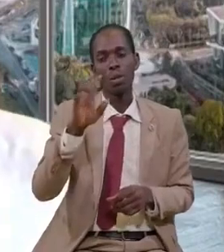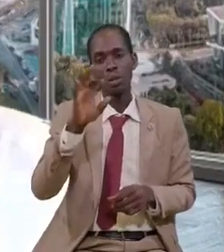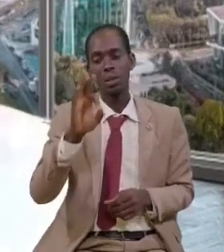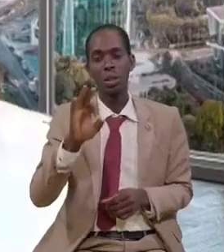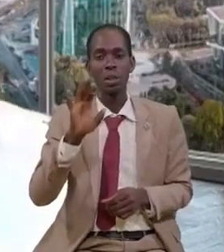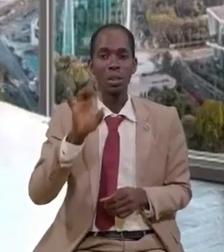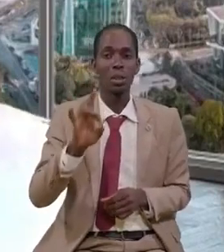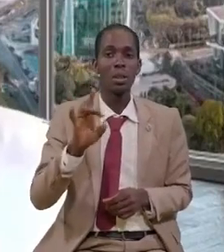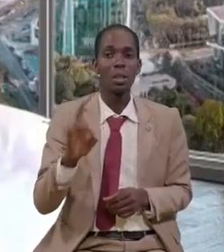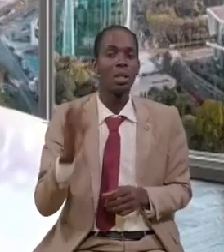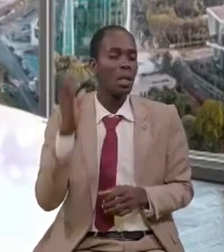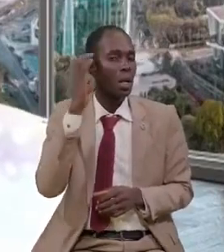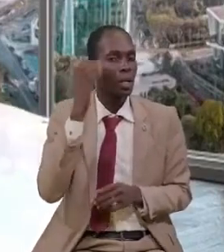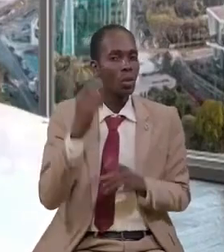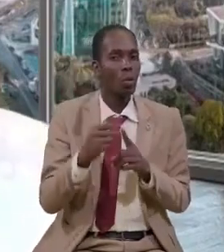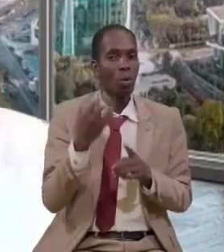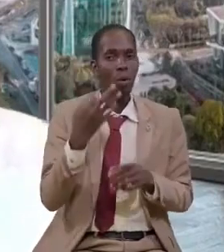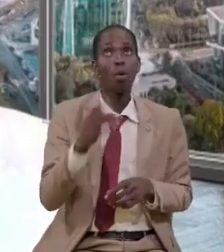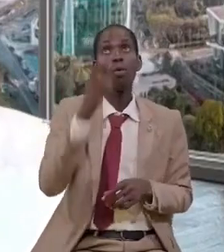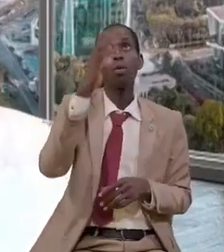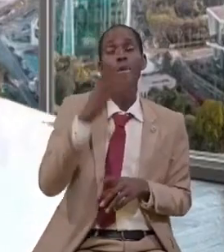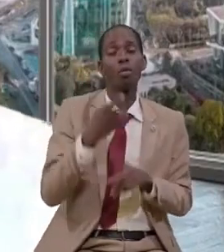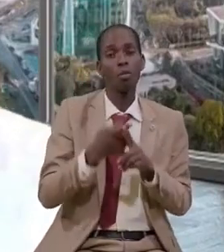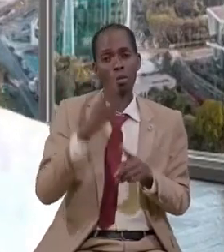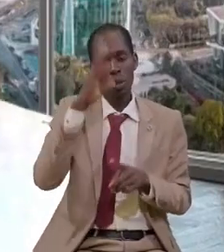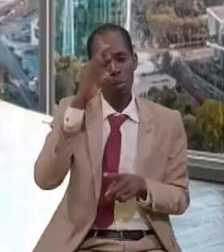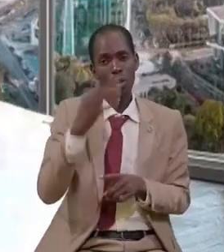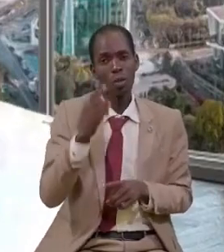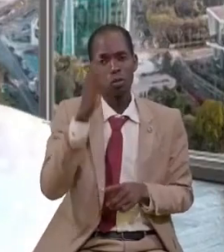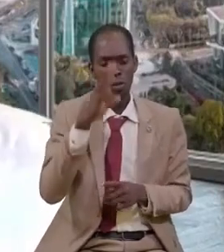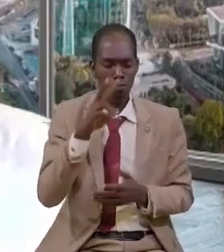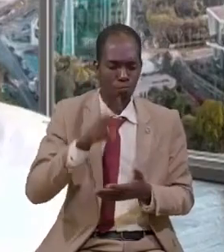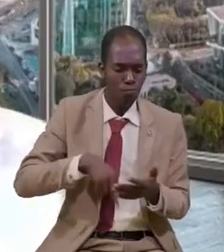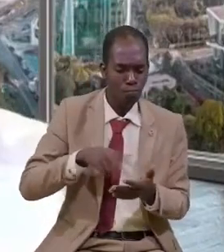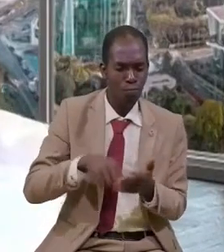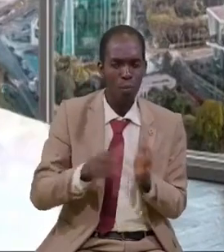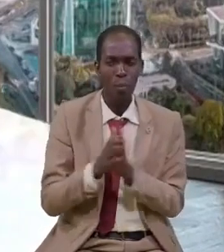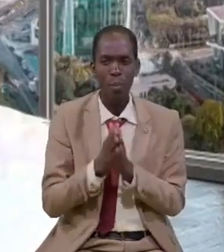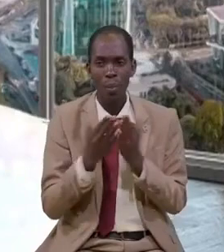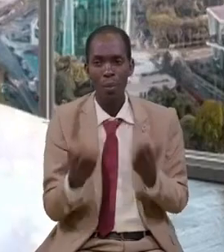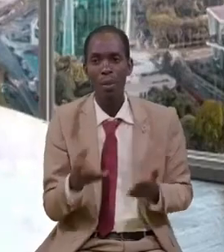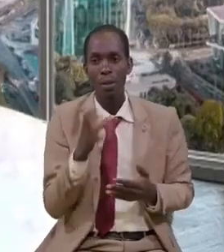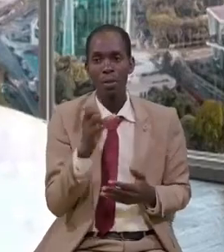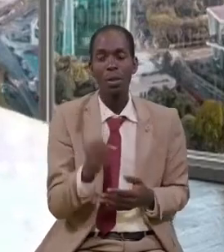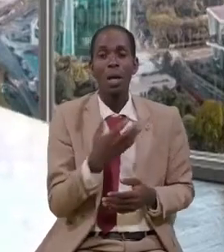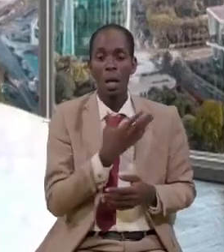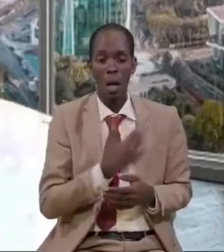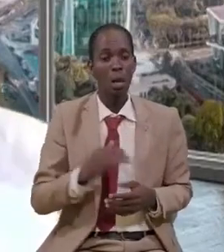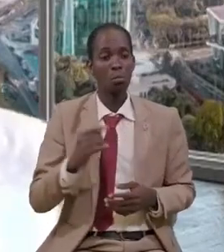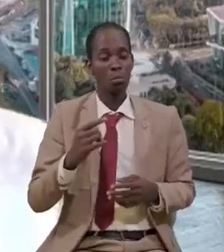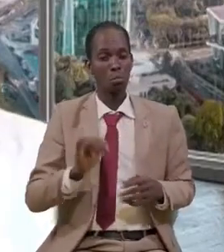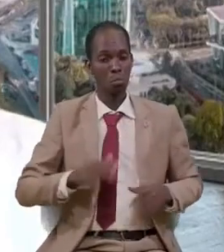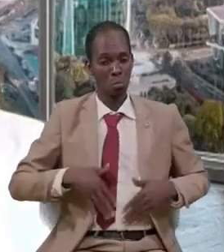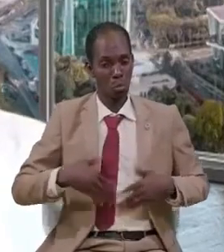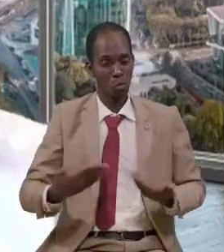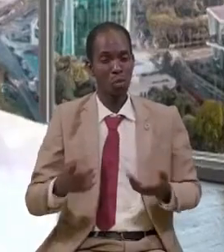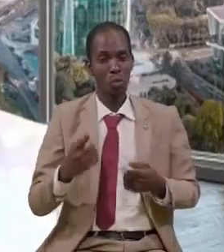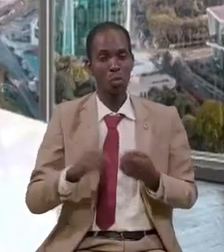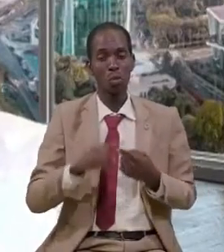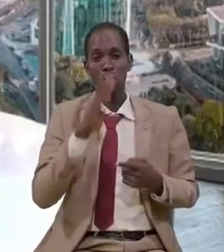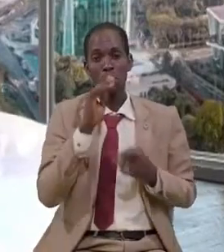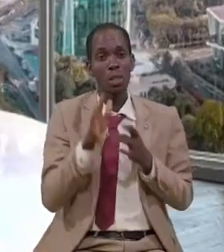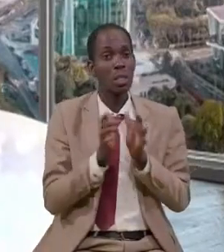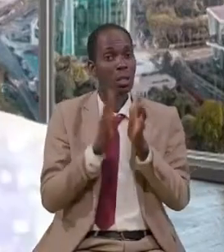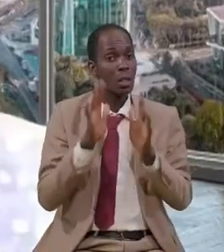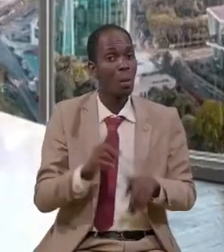of God, reading books. I realized that even though I proclaimed I was a Christian, I wasn't really born again. By